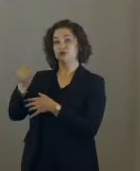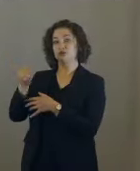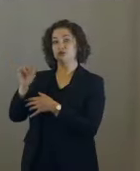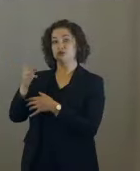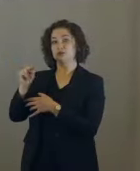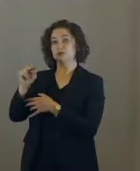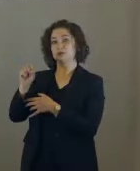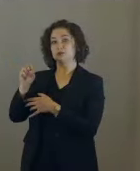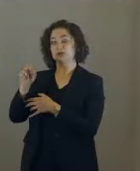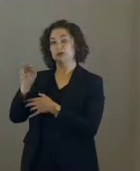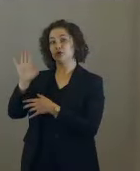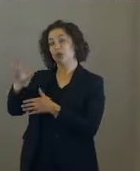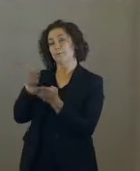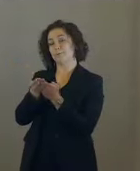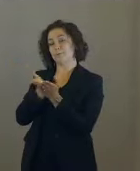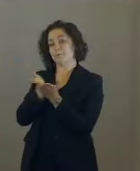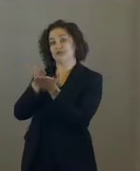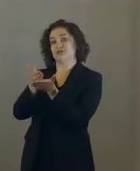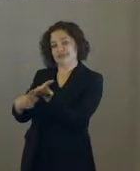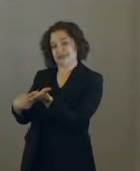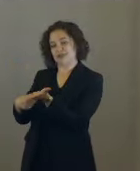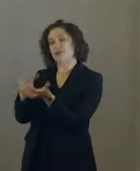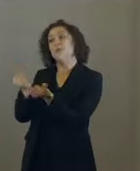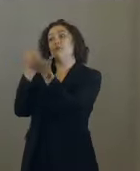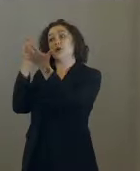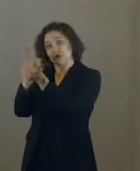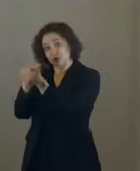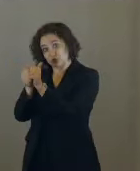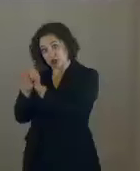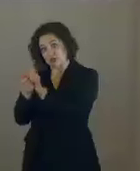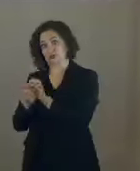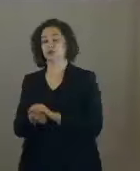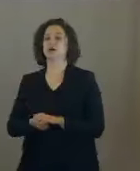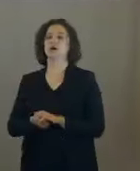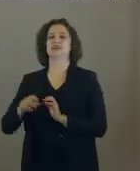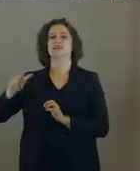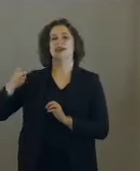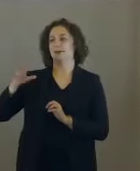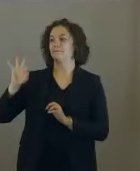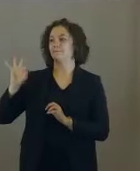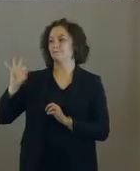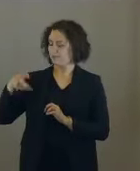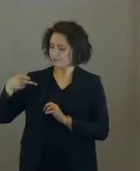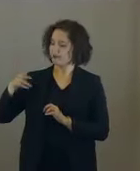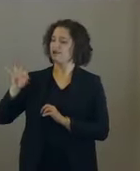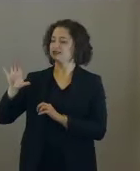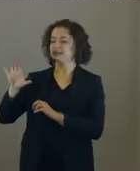On your budget discussion, your proposals for change. The second PFC for